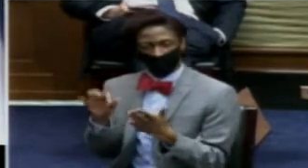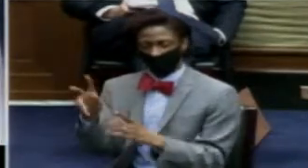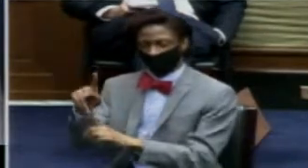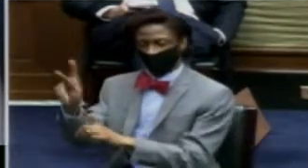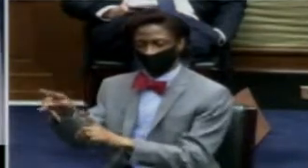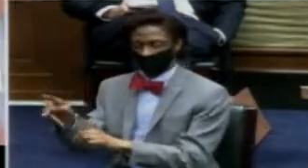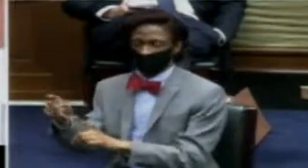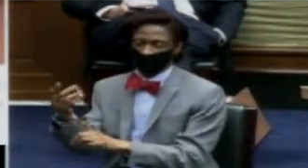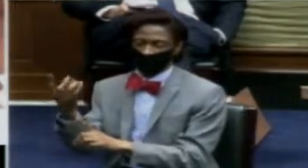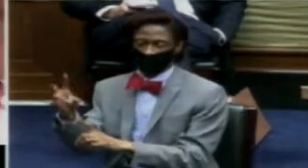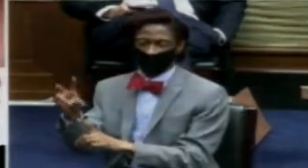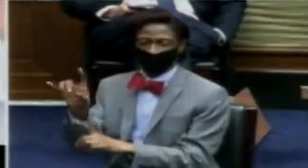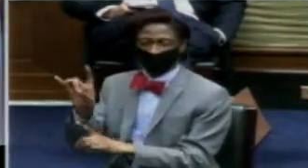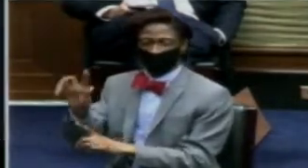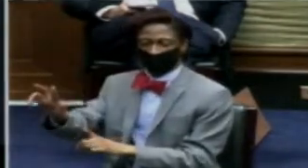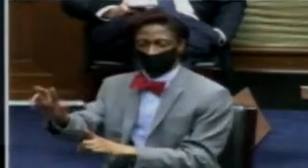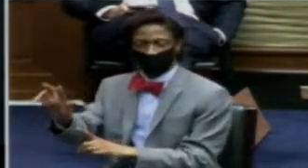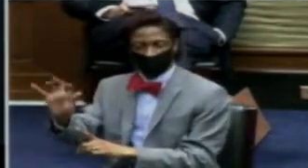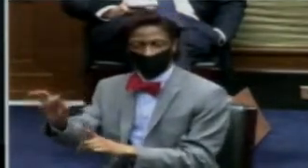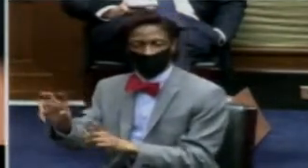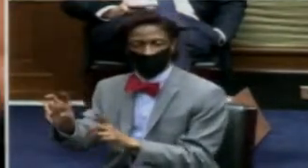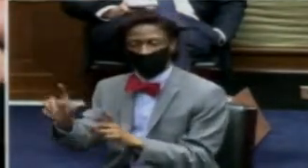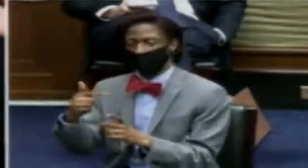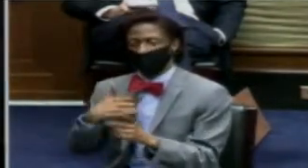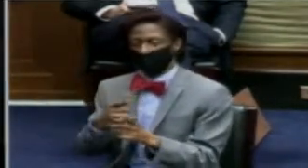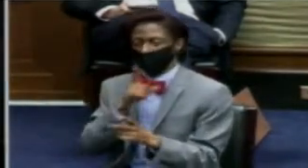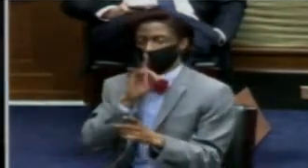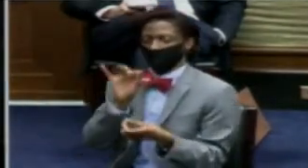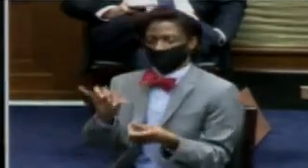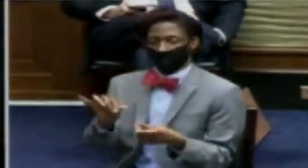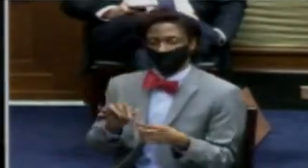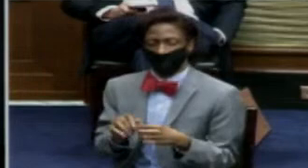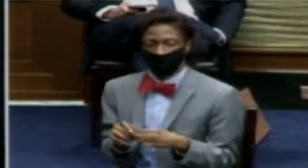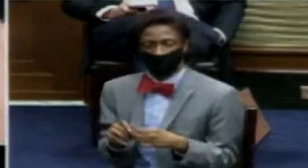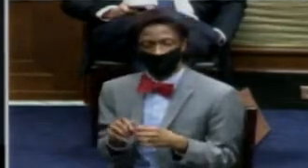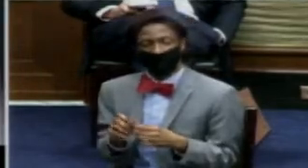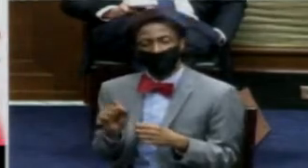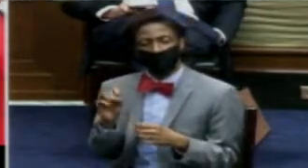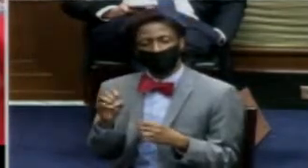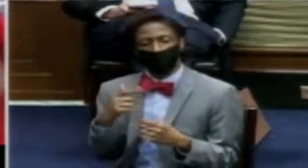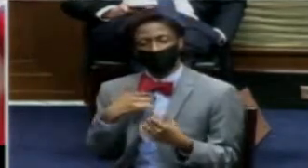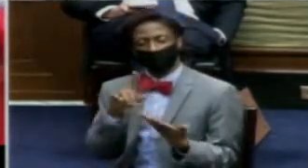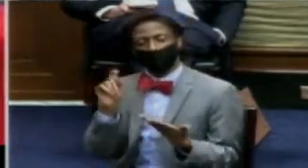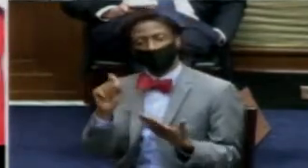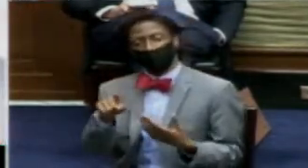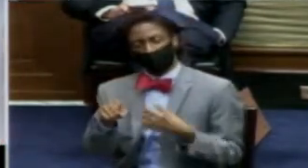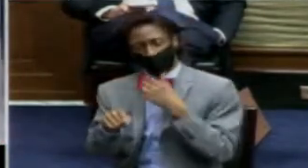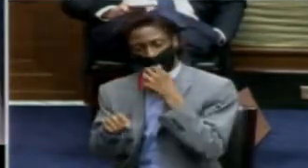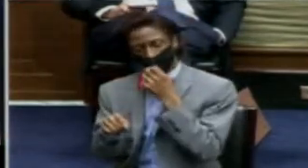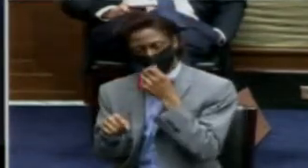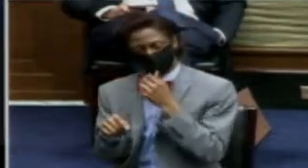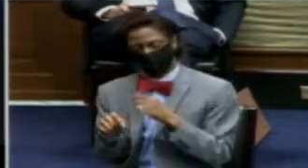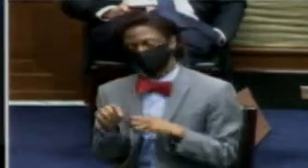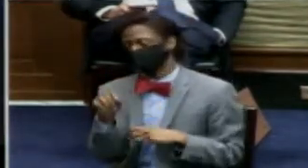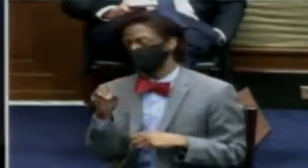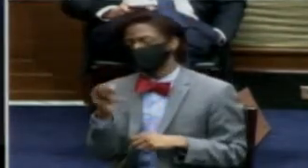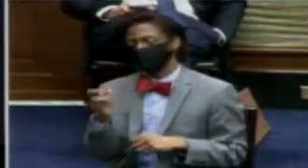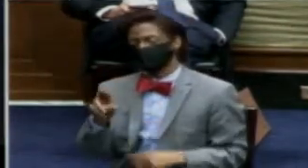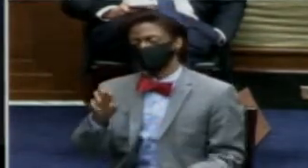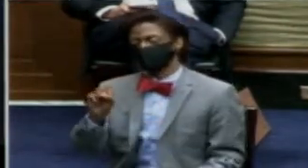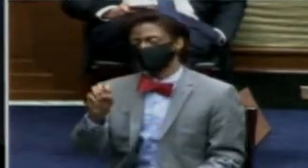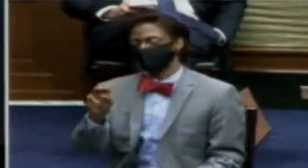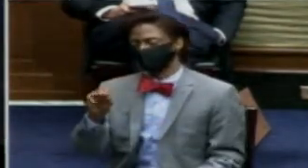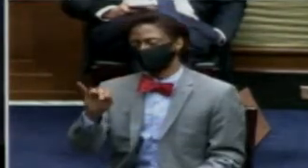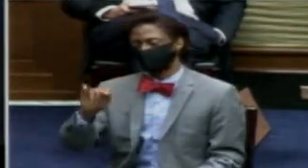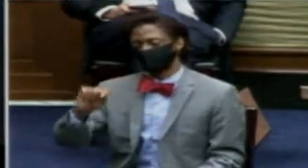of 1783, which I've just referred to, and I won't go any further into that. Before I ask my question to you, Mr. Smith, I want to just